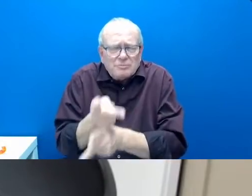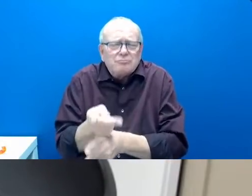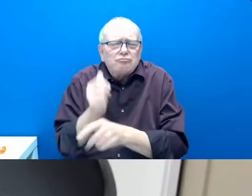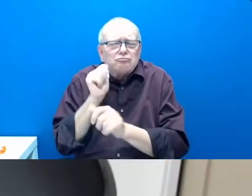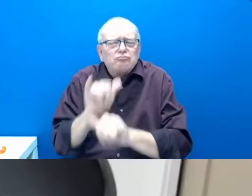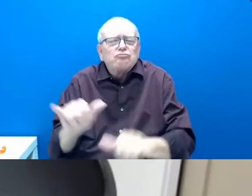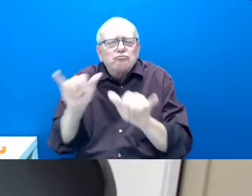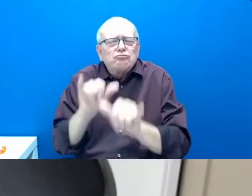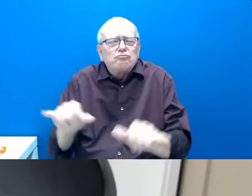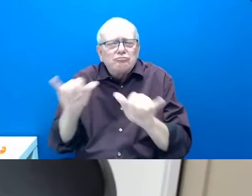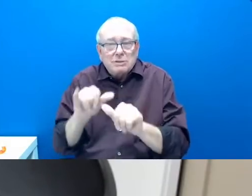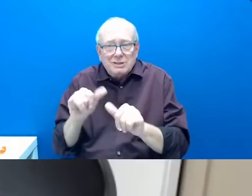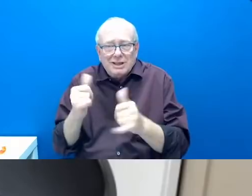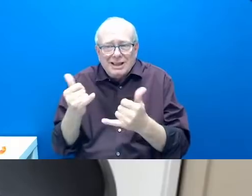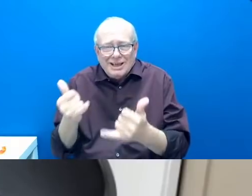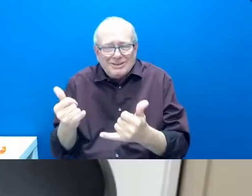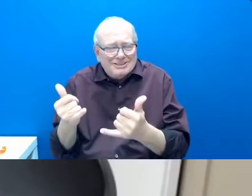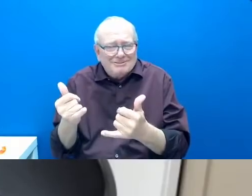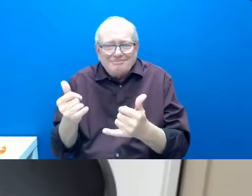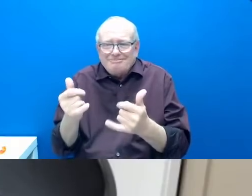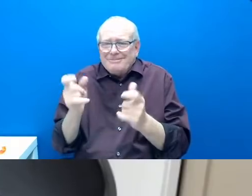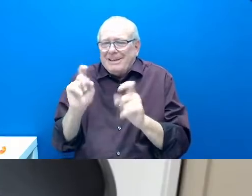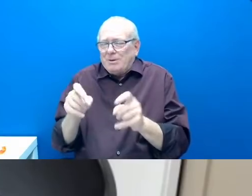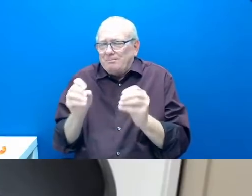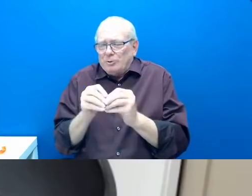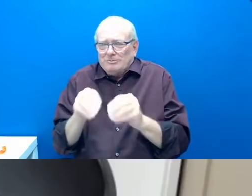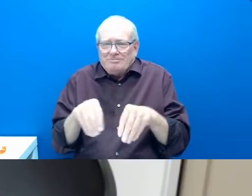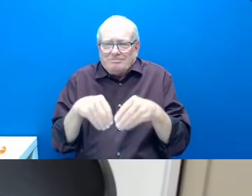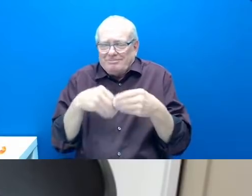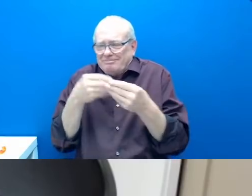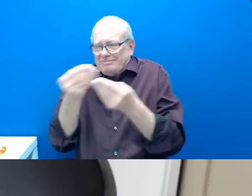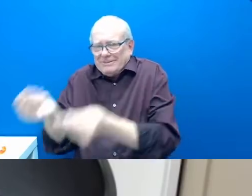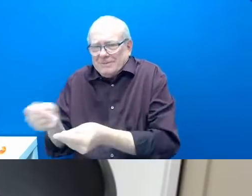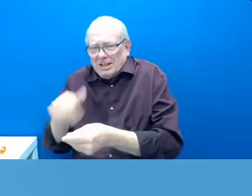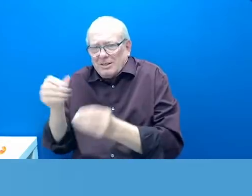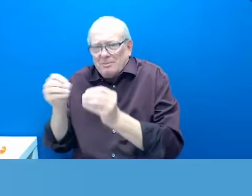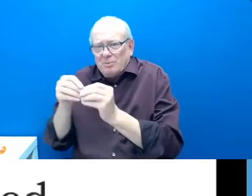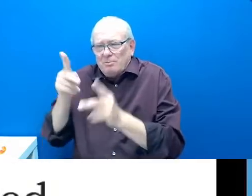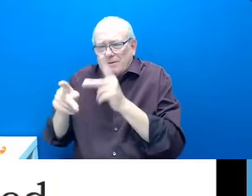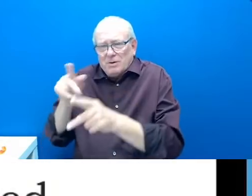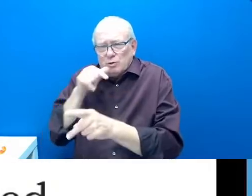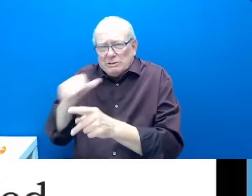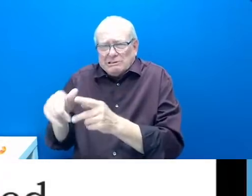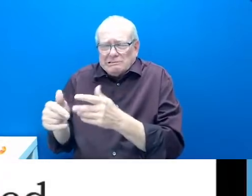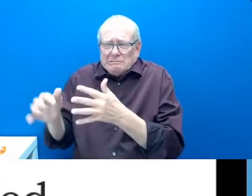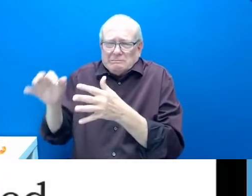care that we would expect patients to benefit the most from, with very, very limited resources.